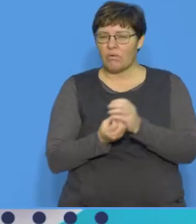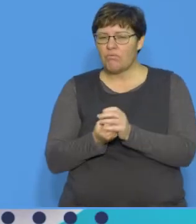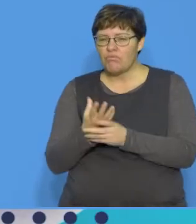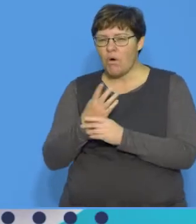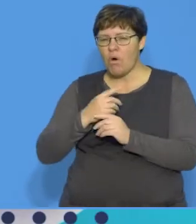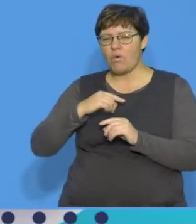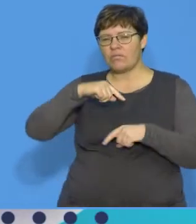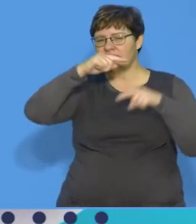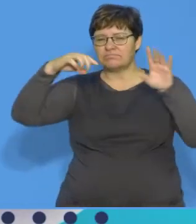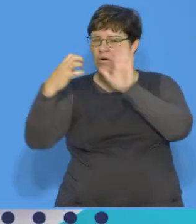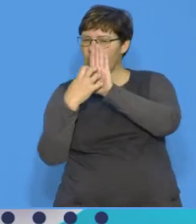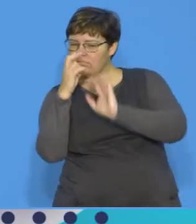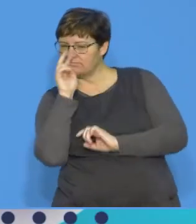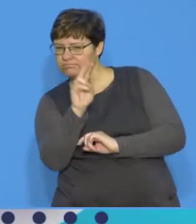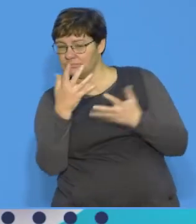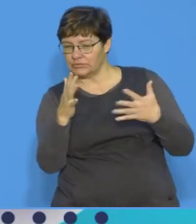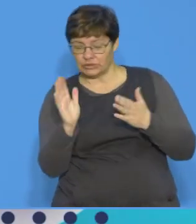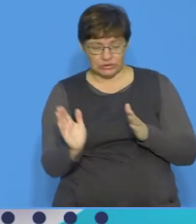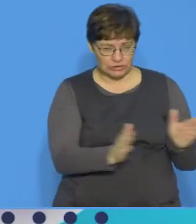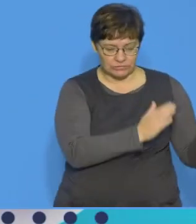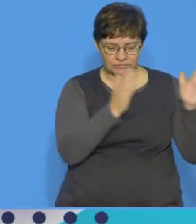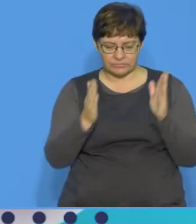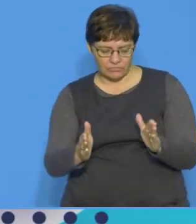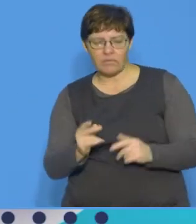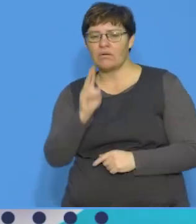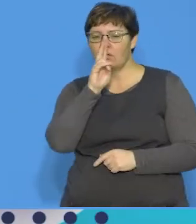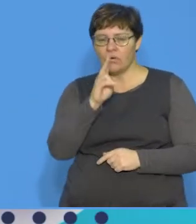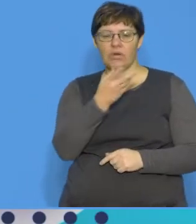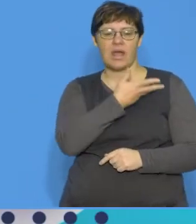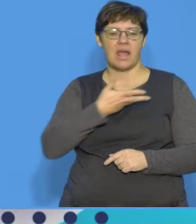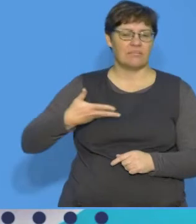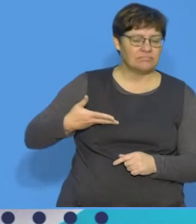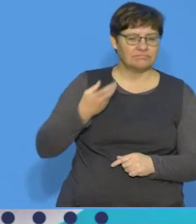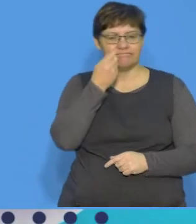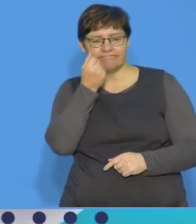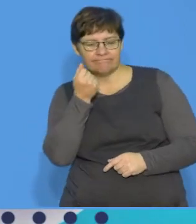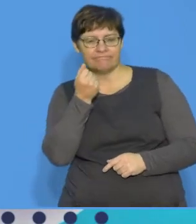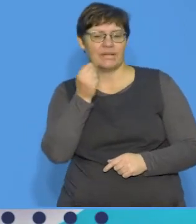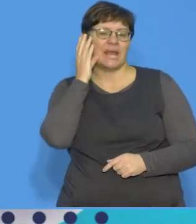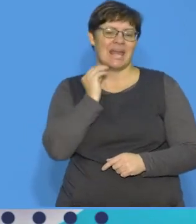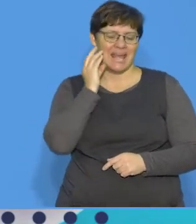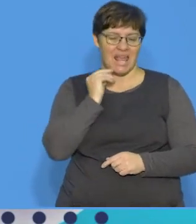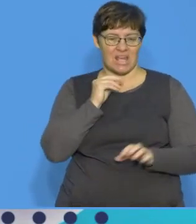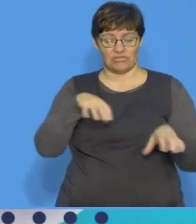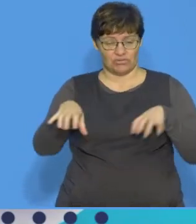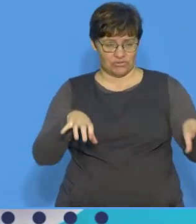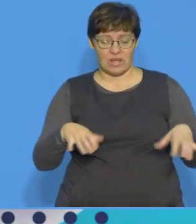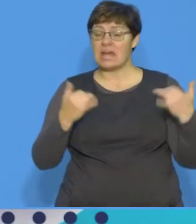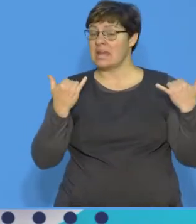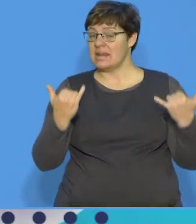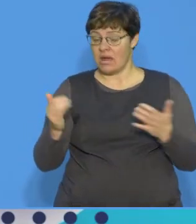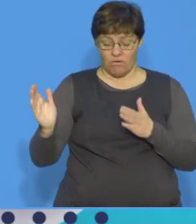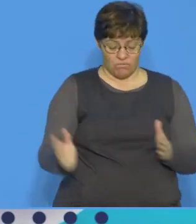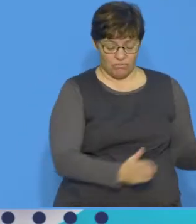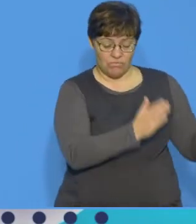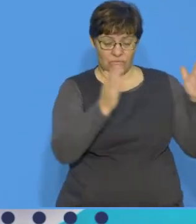human populations. We've looked at age, gender distributions, and now we're going to focus on what are